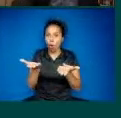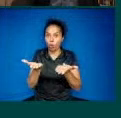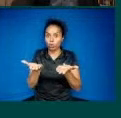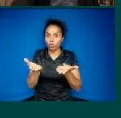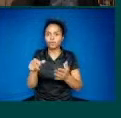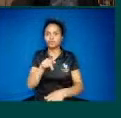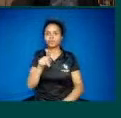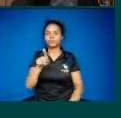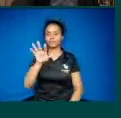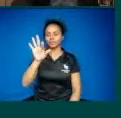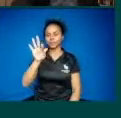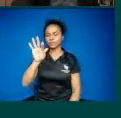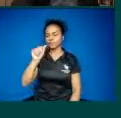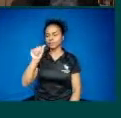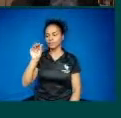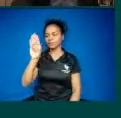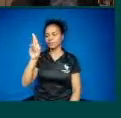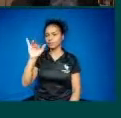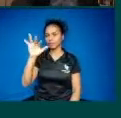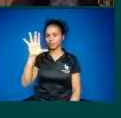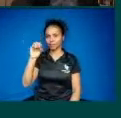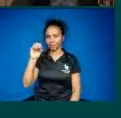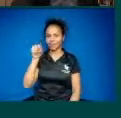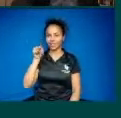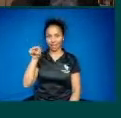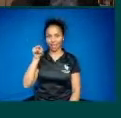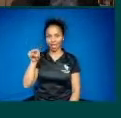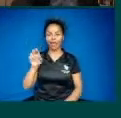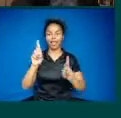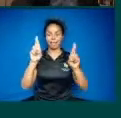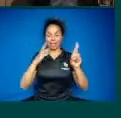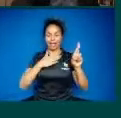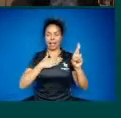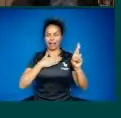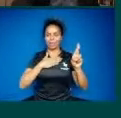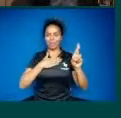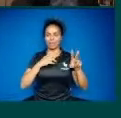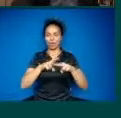Fabrício will be representing me,